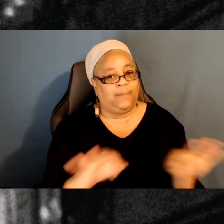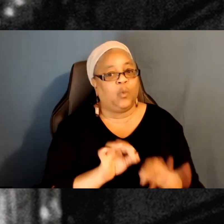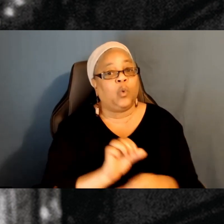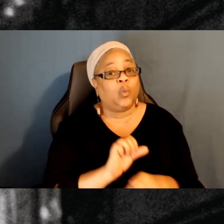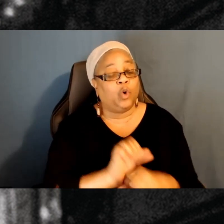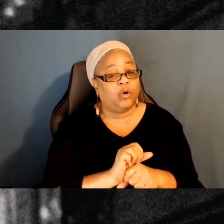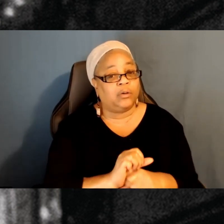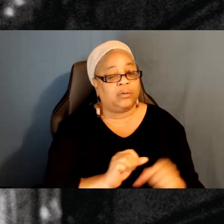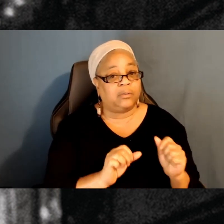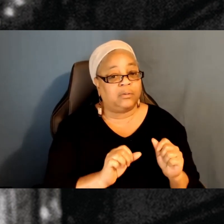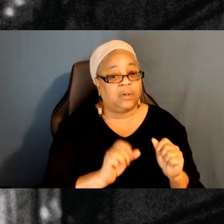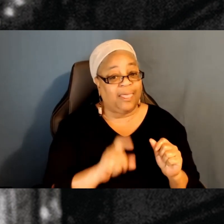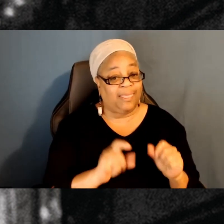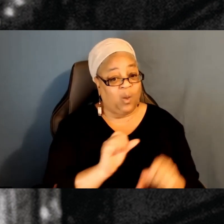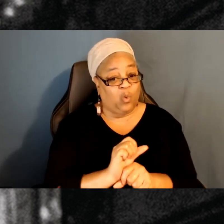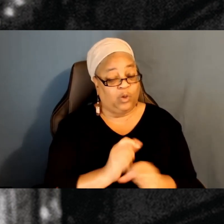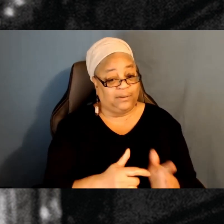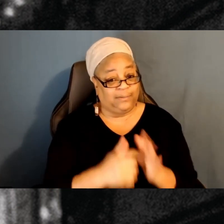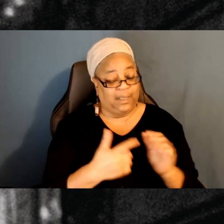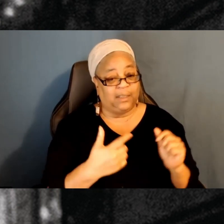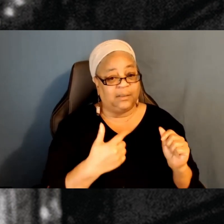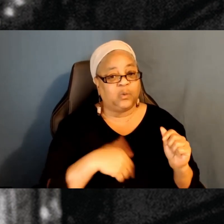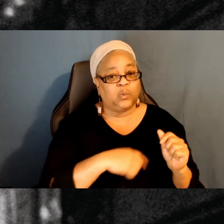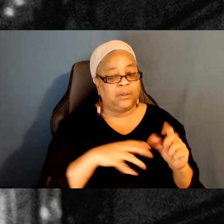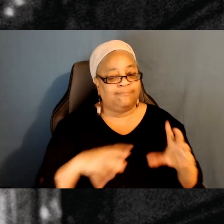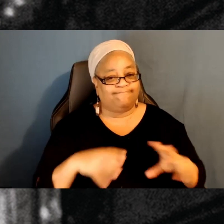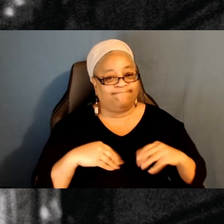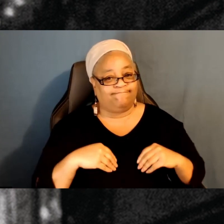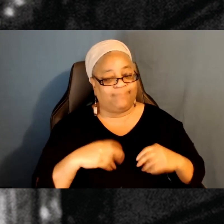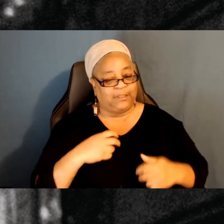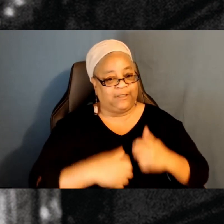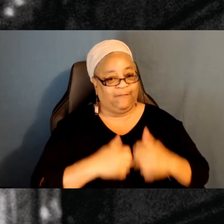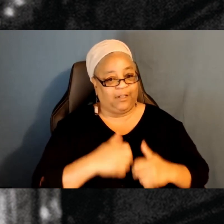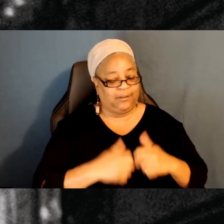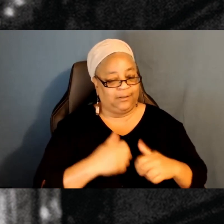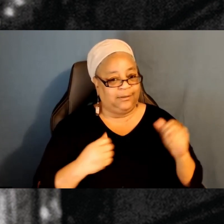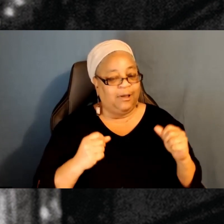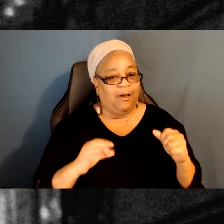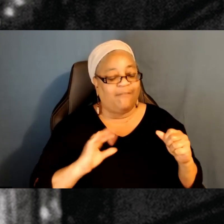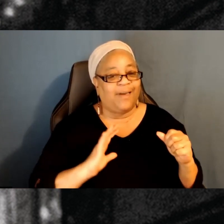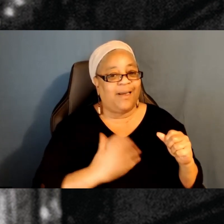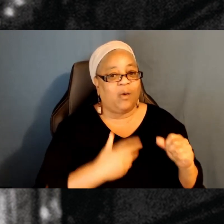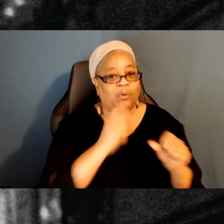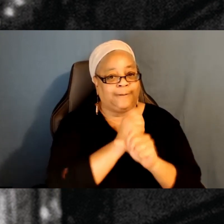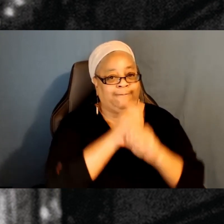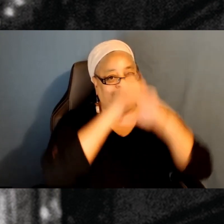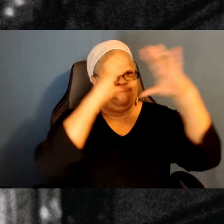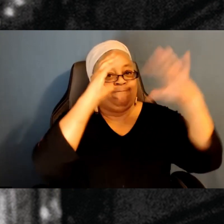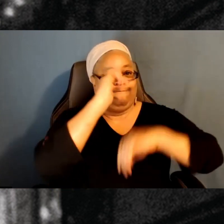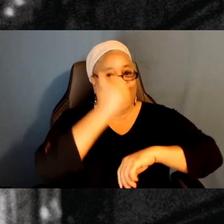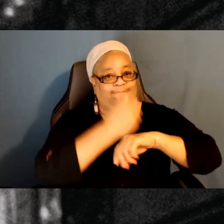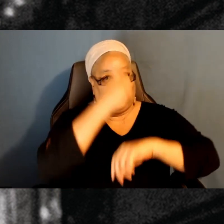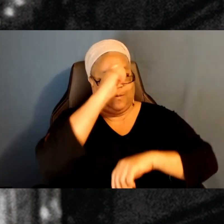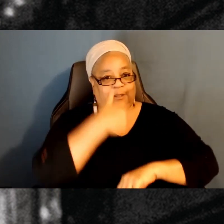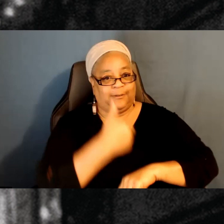that demands that we embrace the difficulty of the positioning that the artwork of